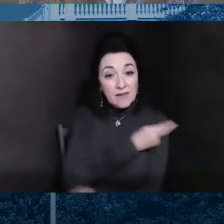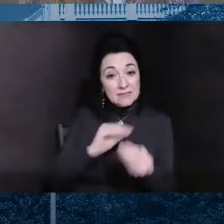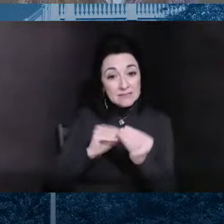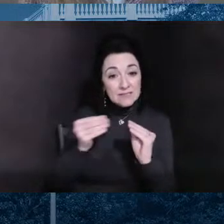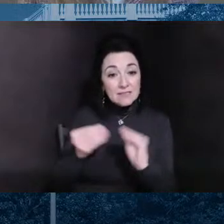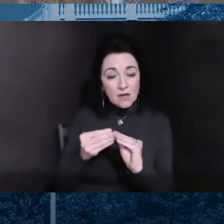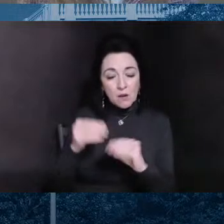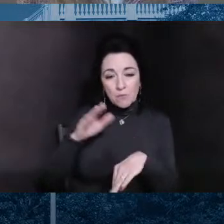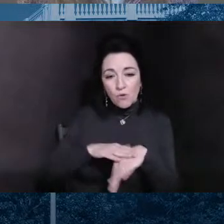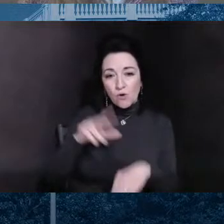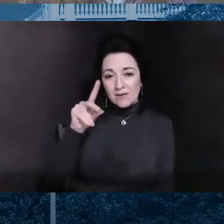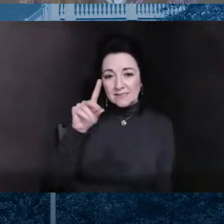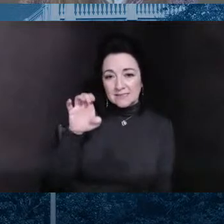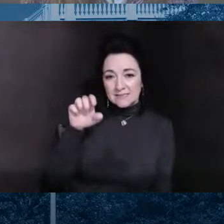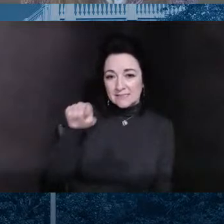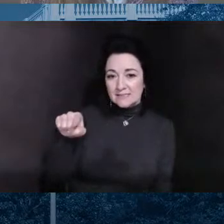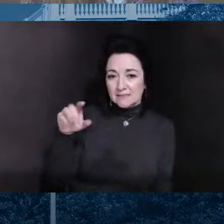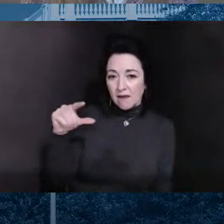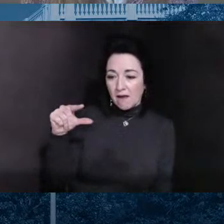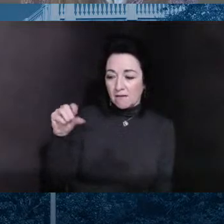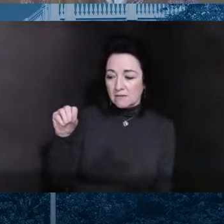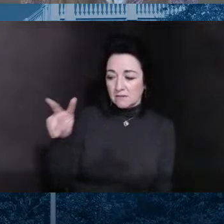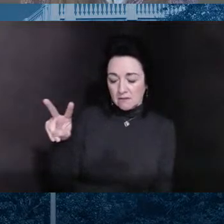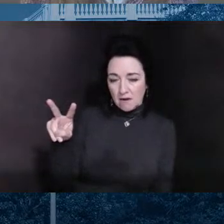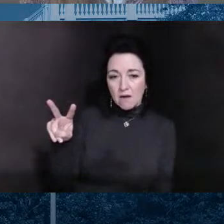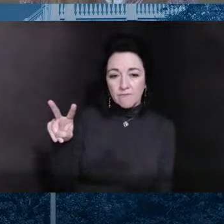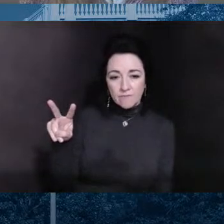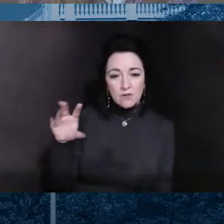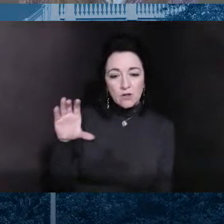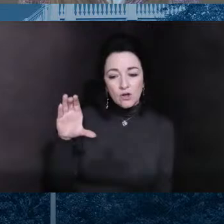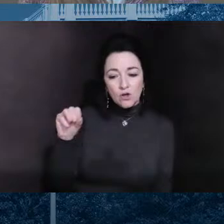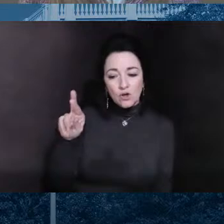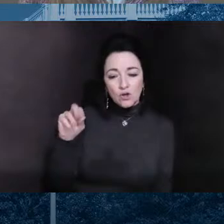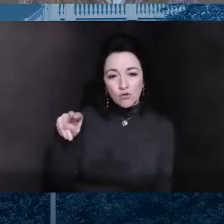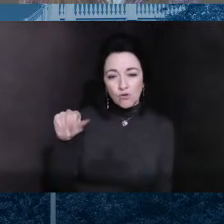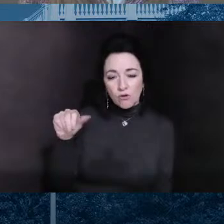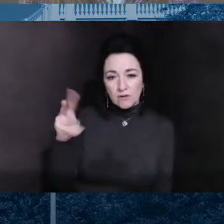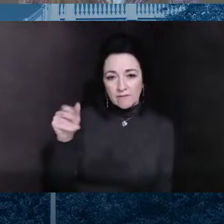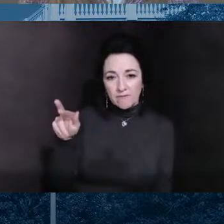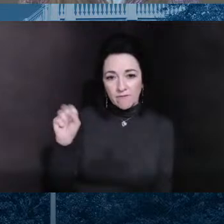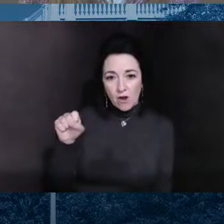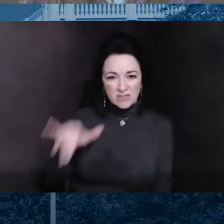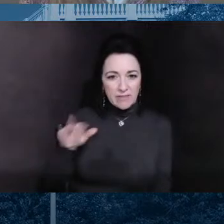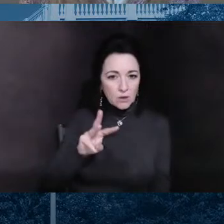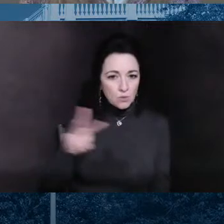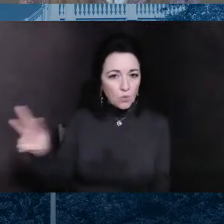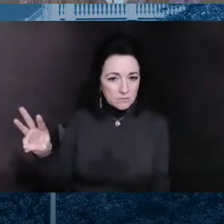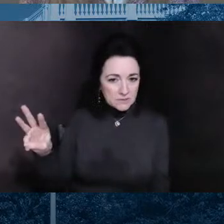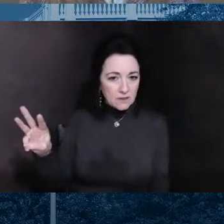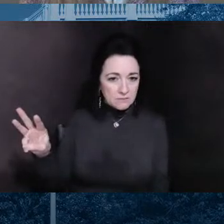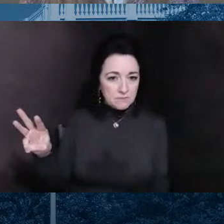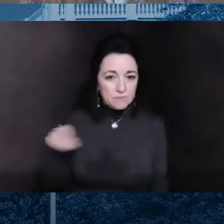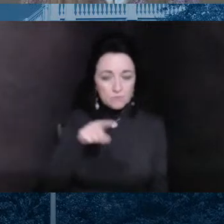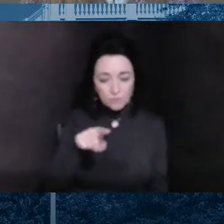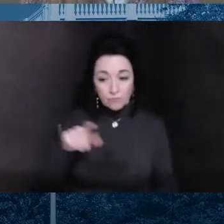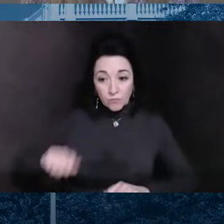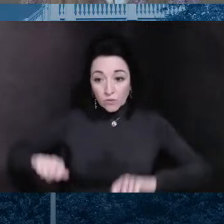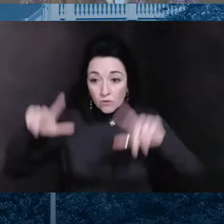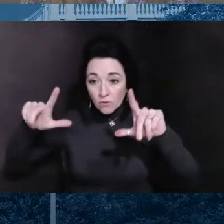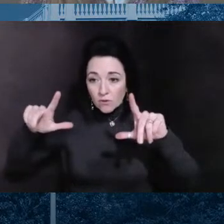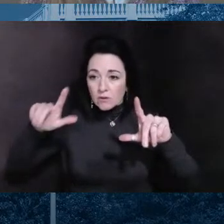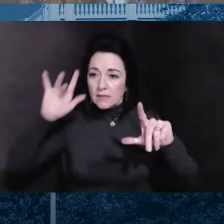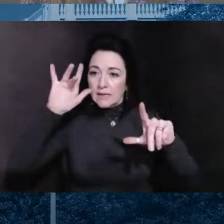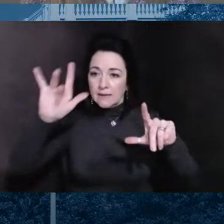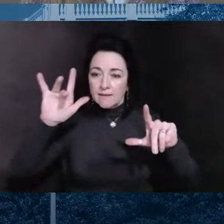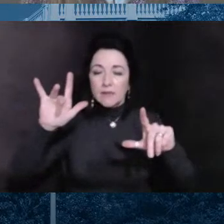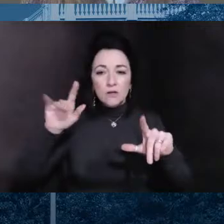our de.gov/coronavirus website. For vaccination, you just go and click on the vaccine